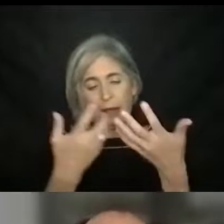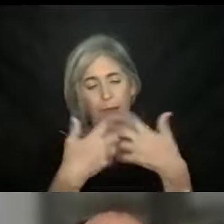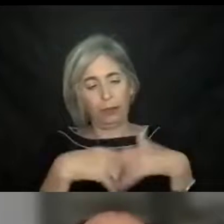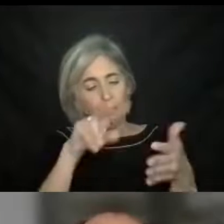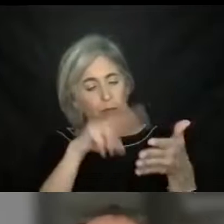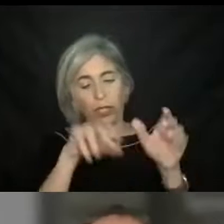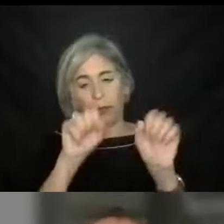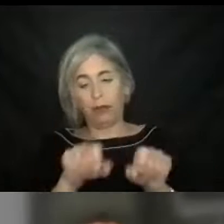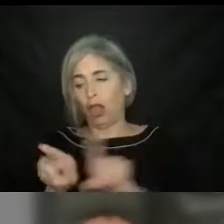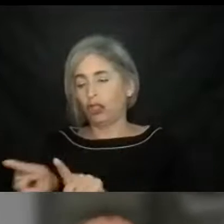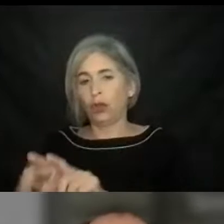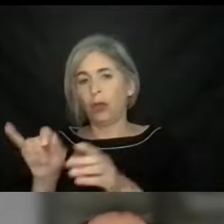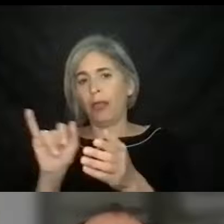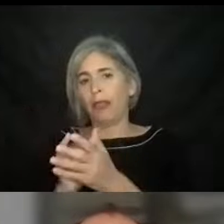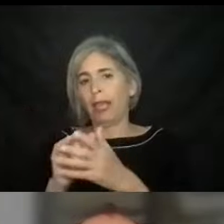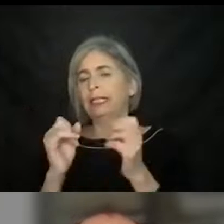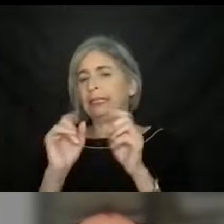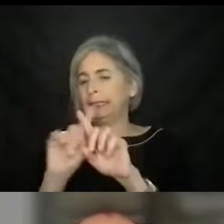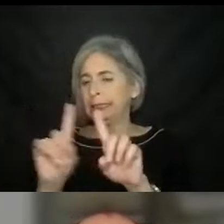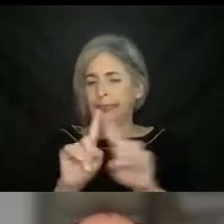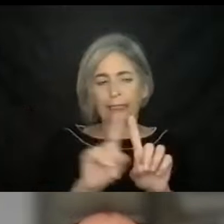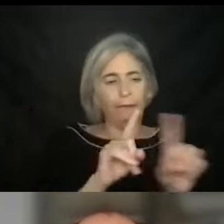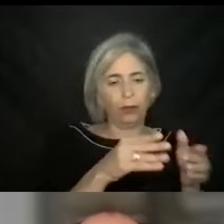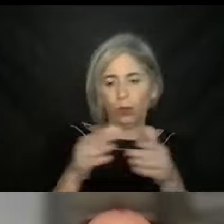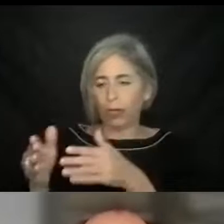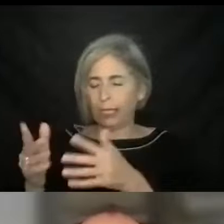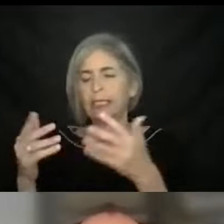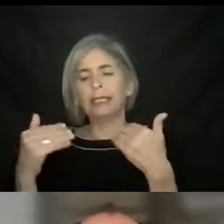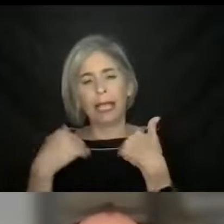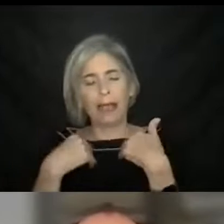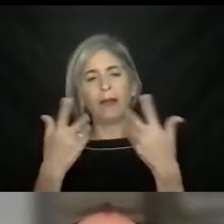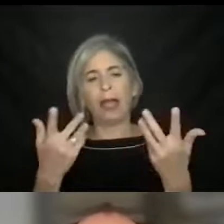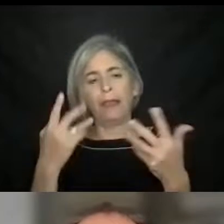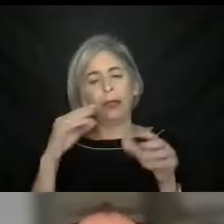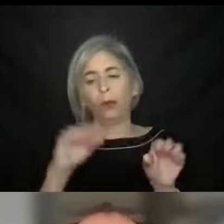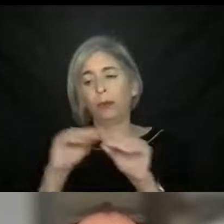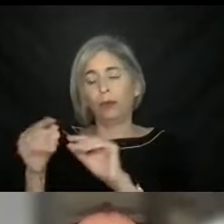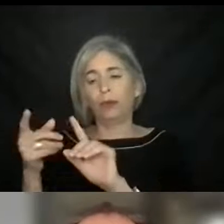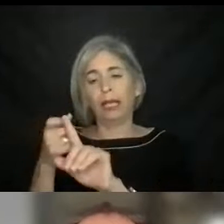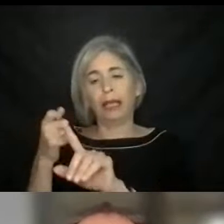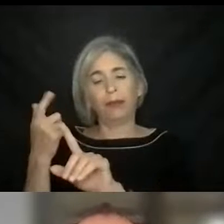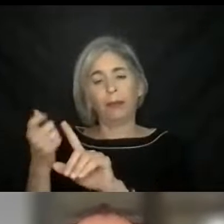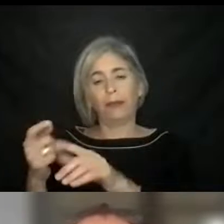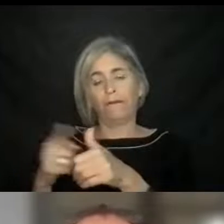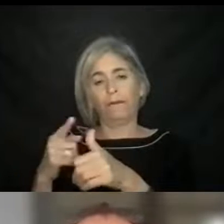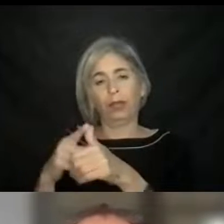So that is done in many different ways. And I think we are just kind of moving out of the first monitoring period